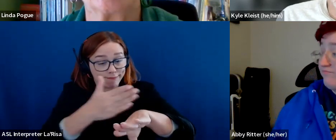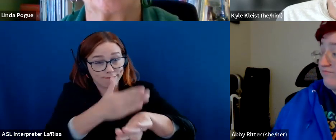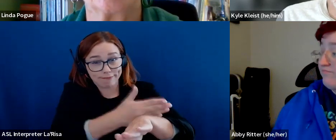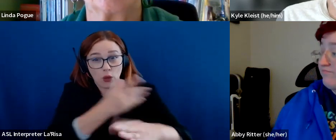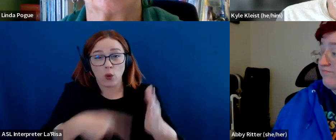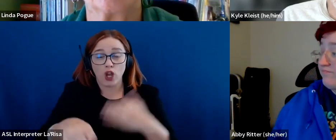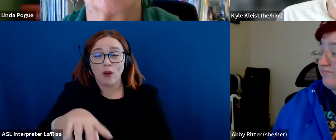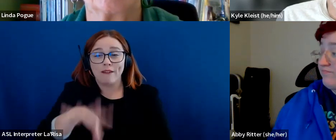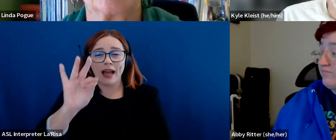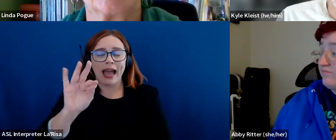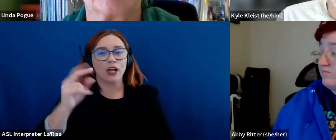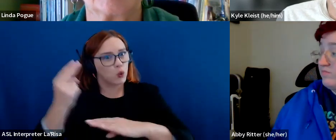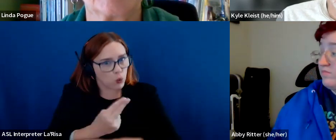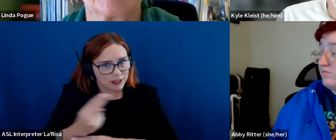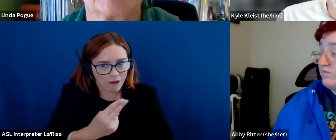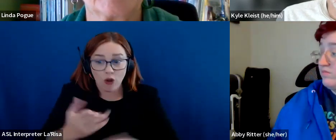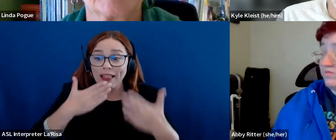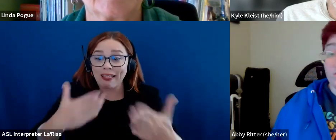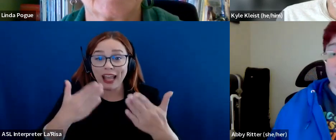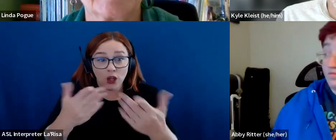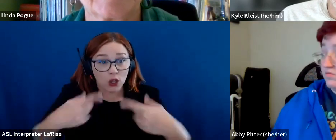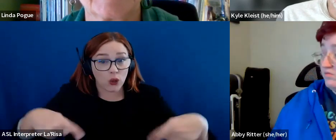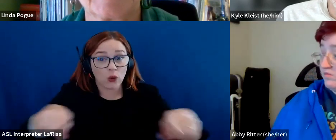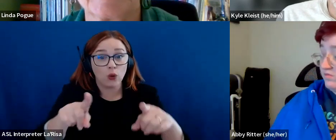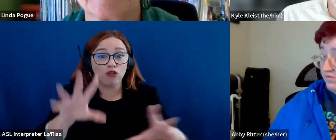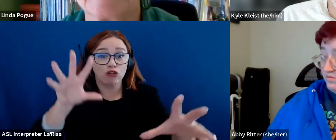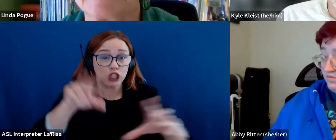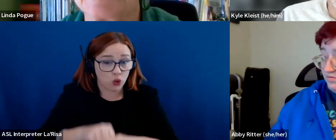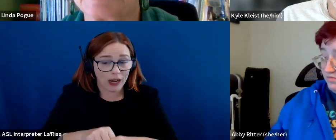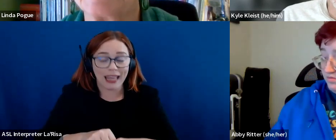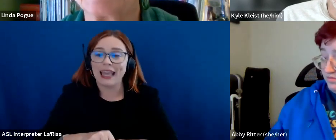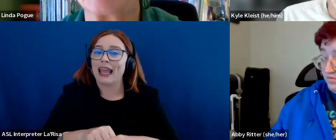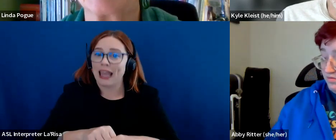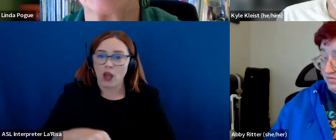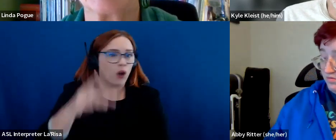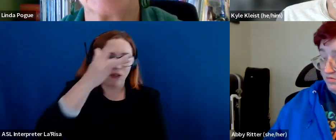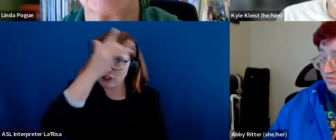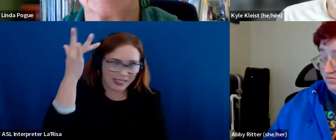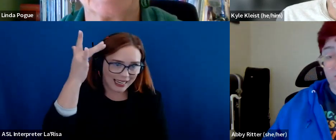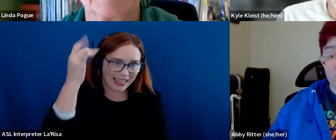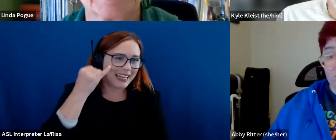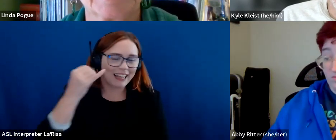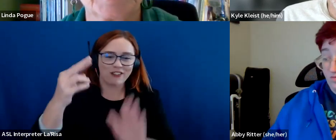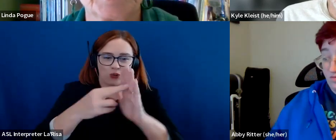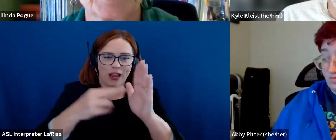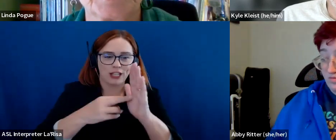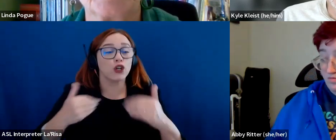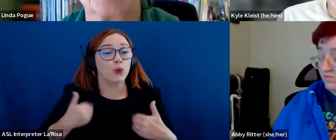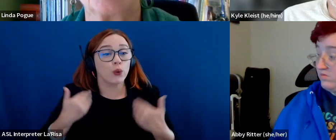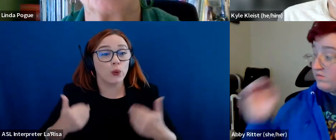useful. Thank you all for joining us. And don't forget, if you are registered for the youth conference, to join